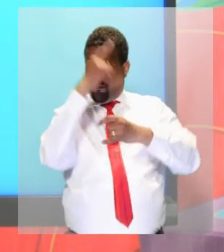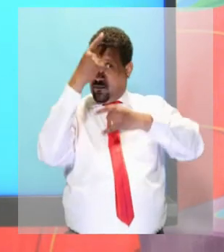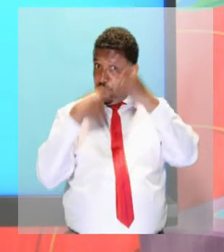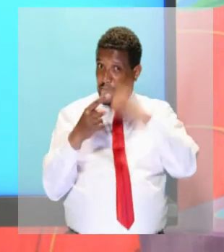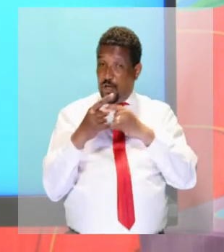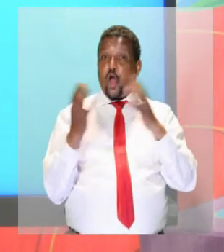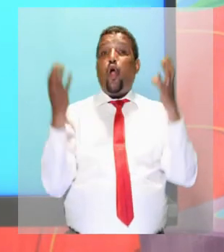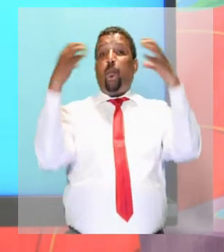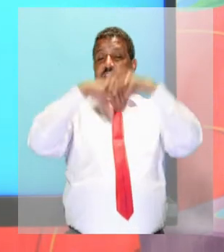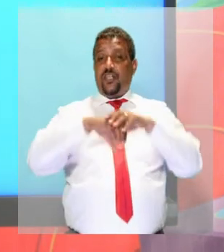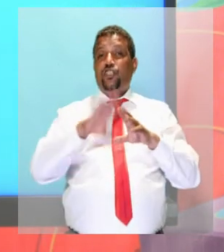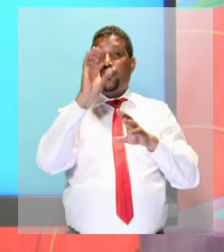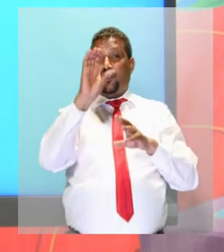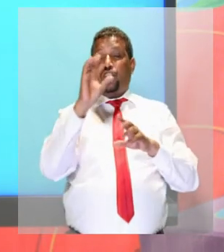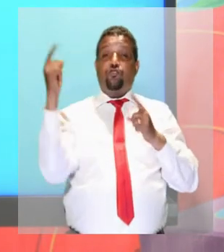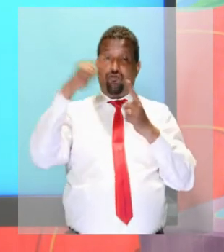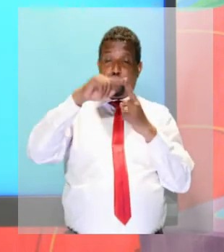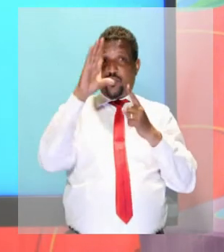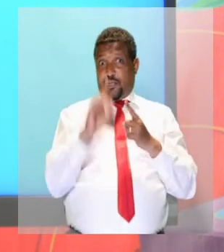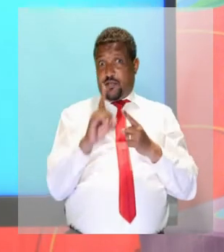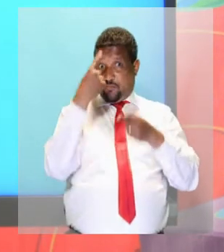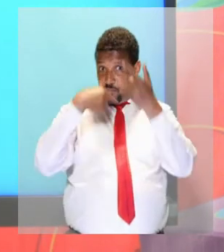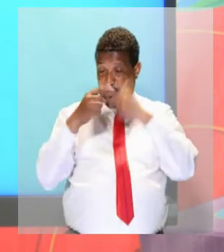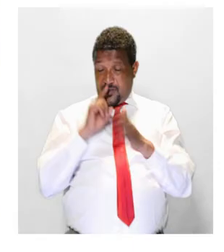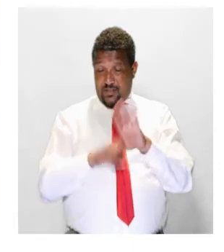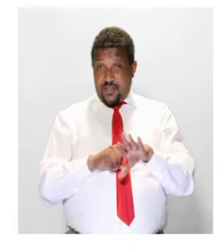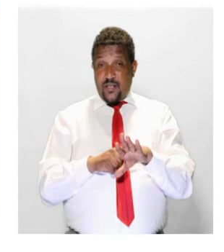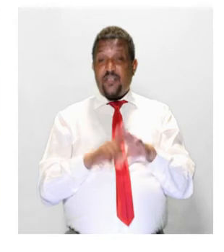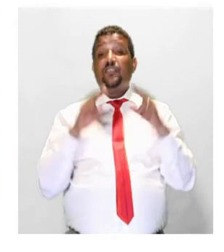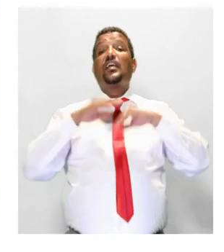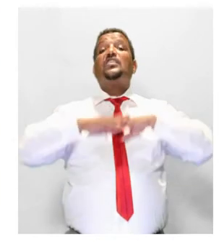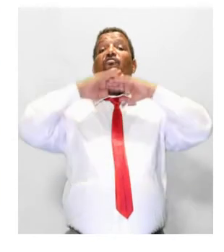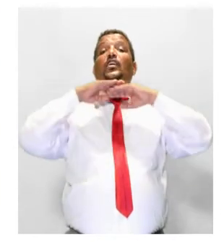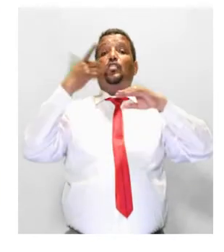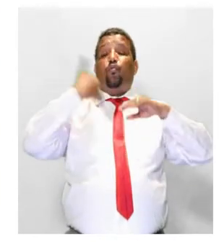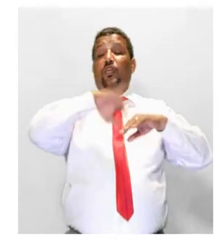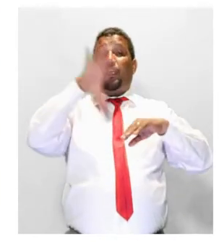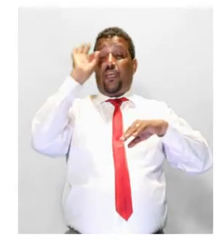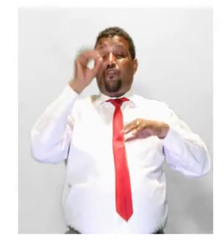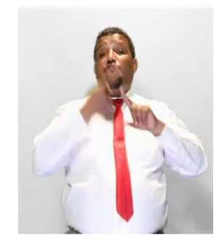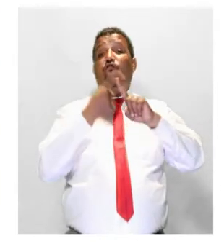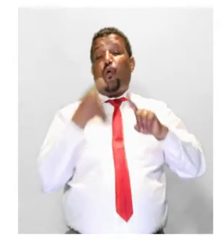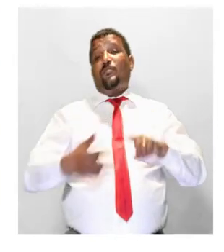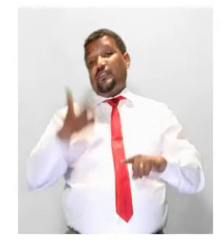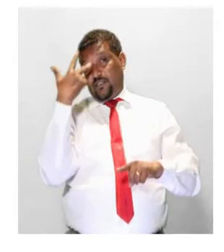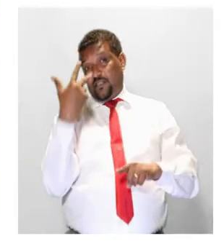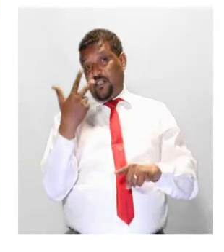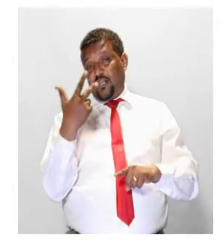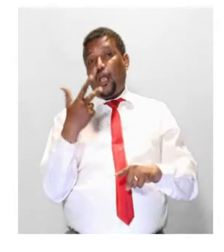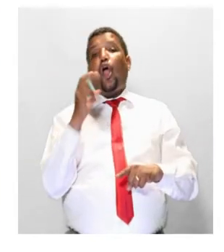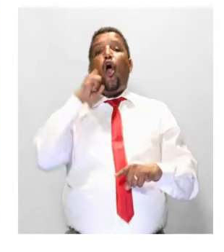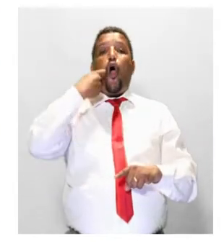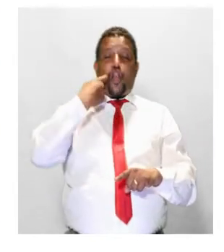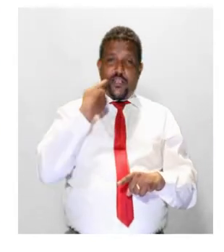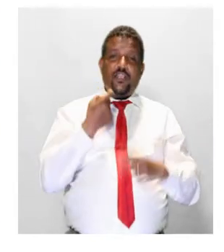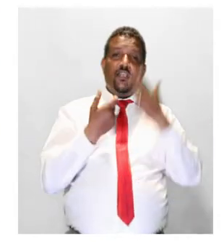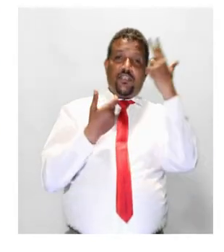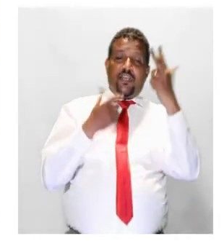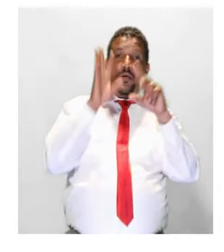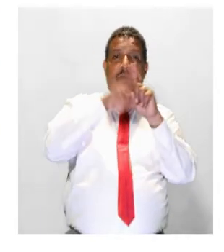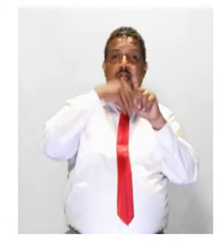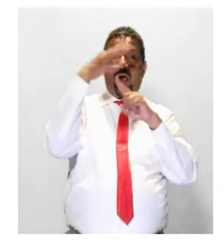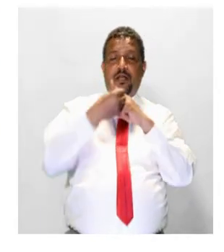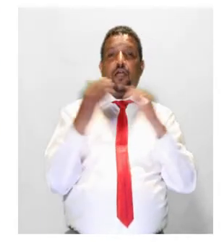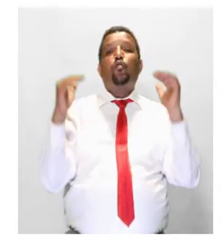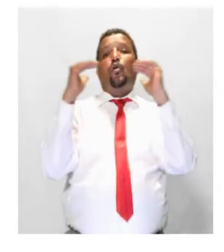from combination C to combination D, the satisfaction that we get from 3 orange and 3 banana